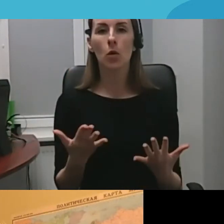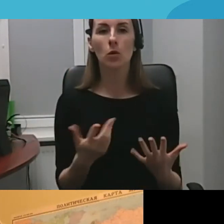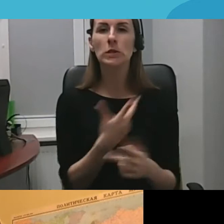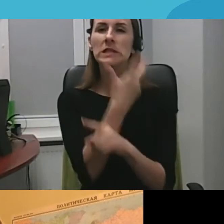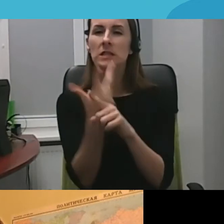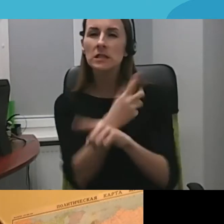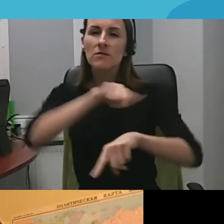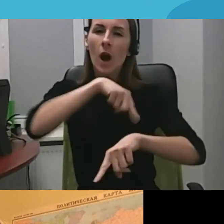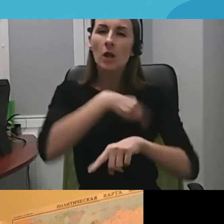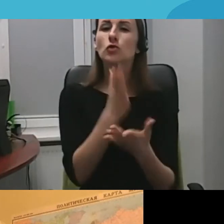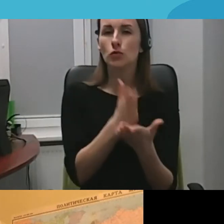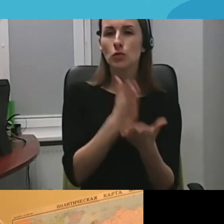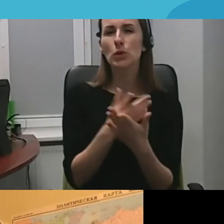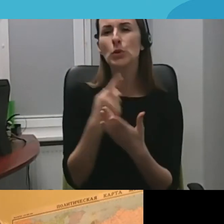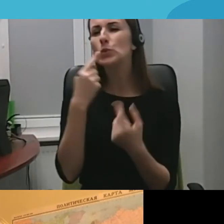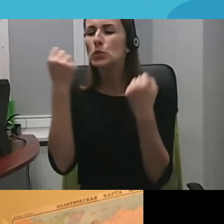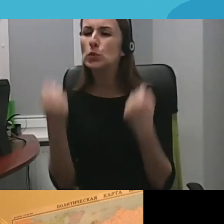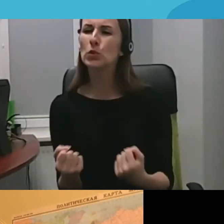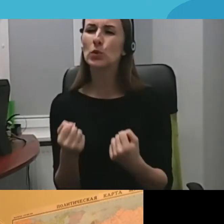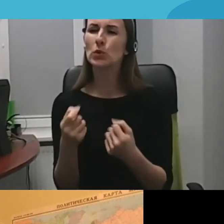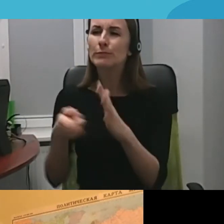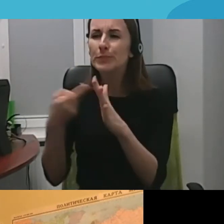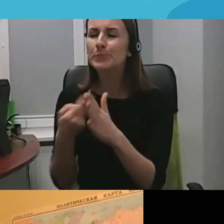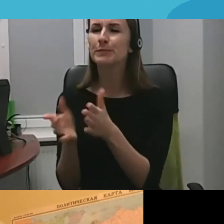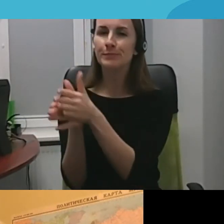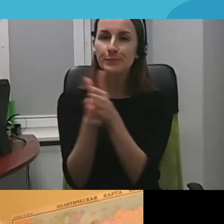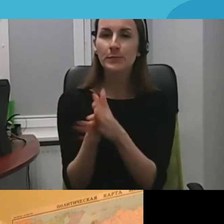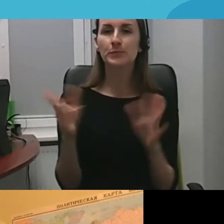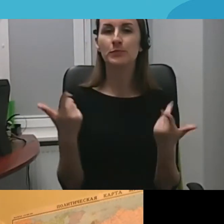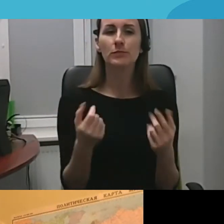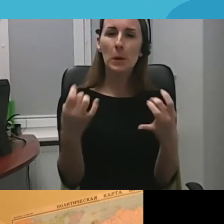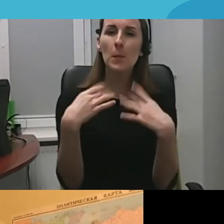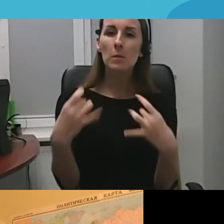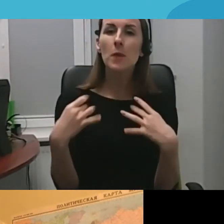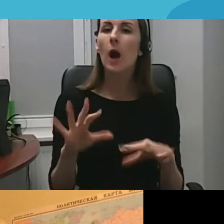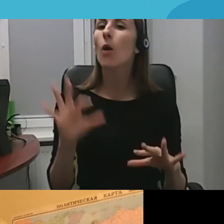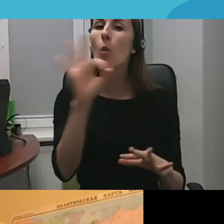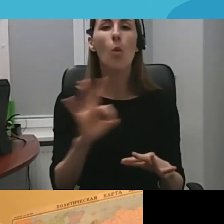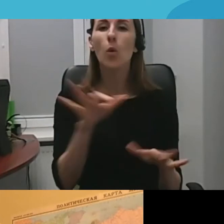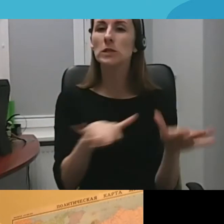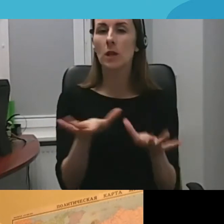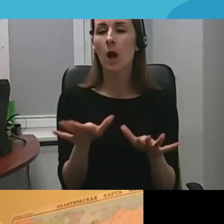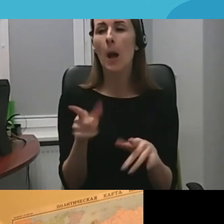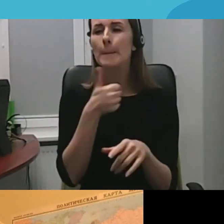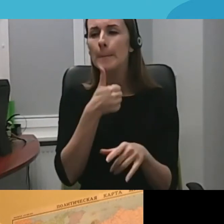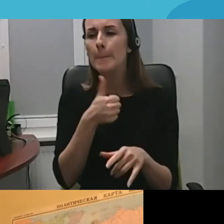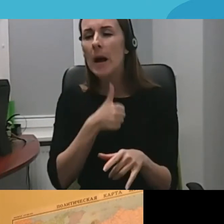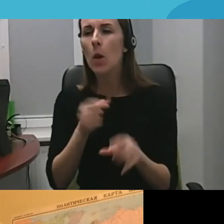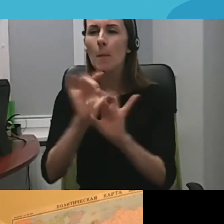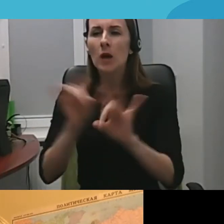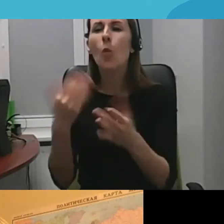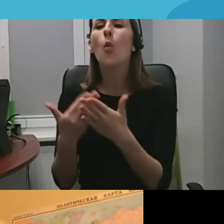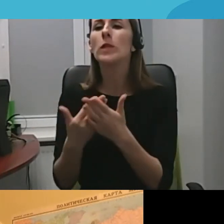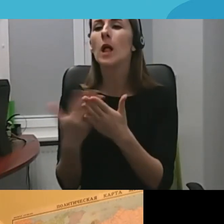us. We are trying to explain why we need to collect it, and I mean, we are trying to say that it's really necessary, maybe not today, but if we will